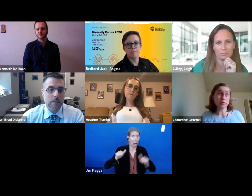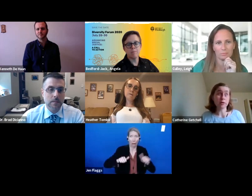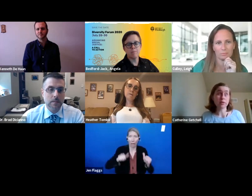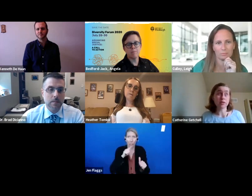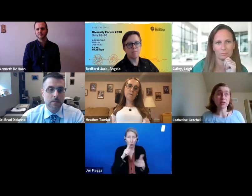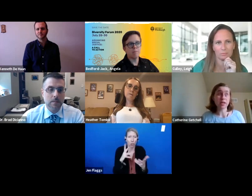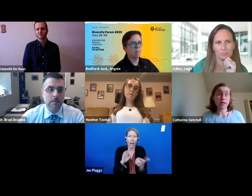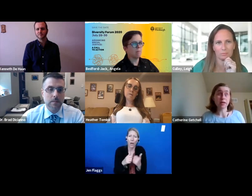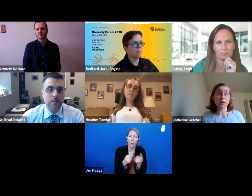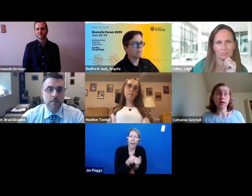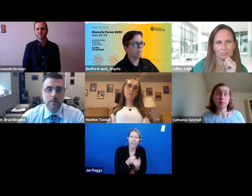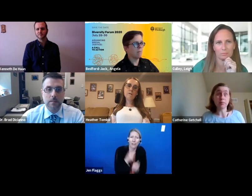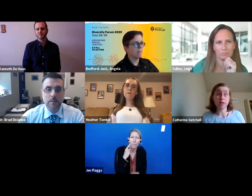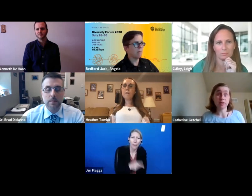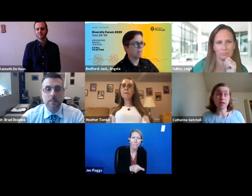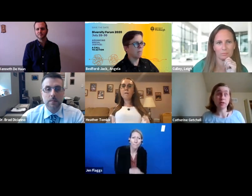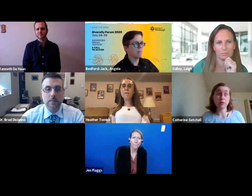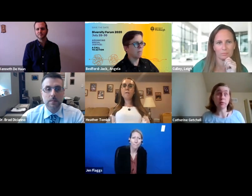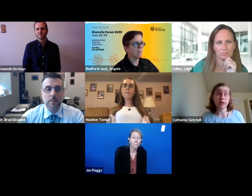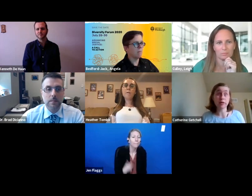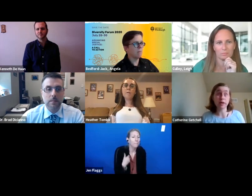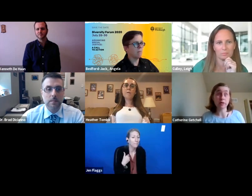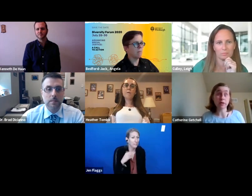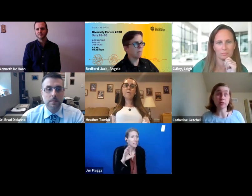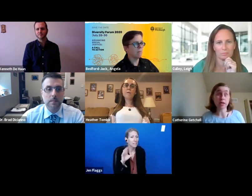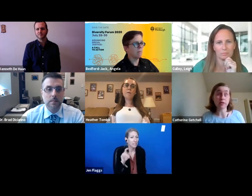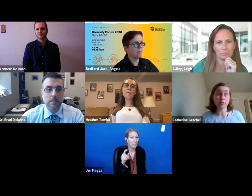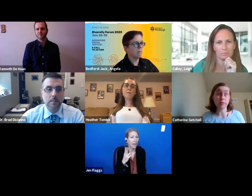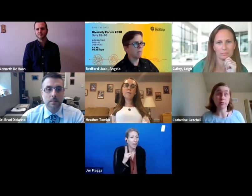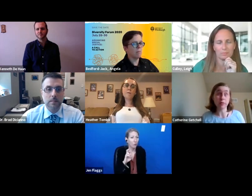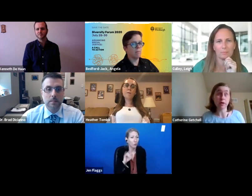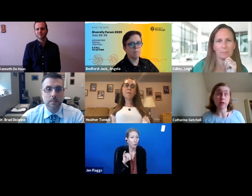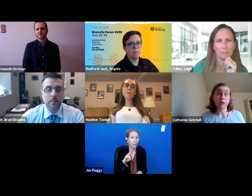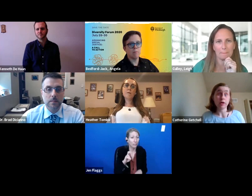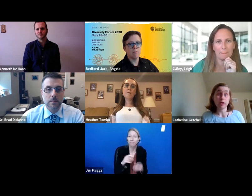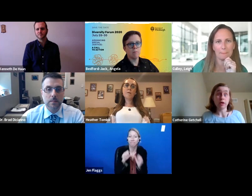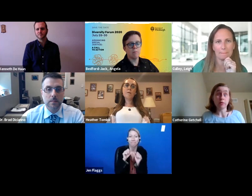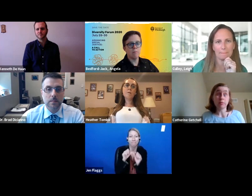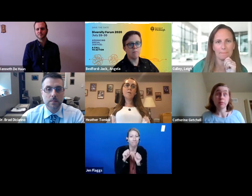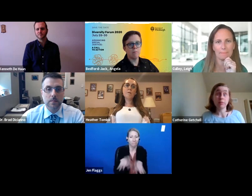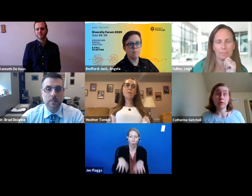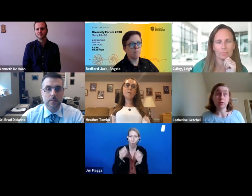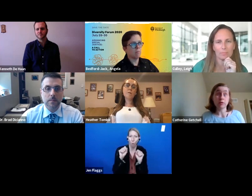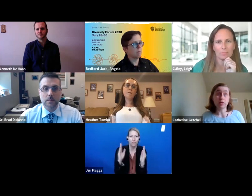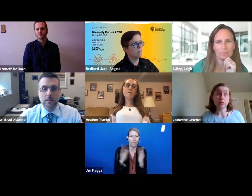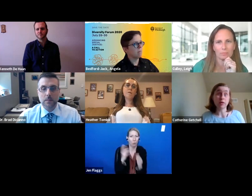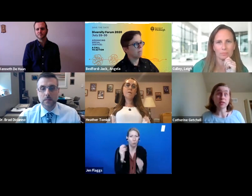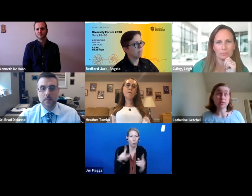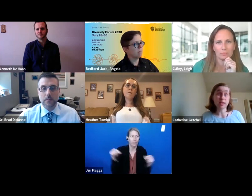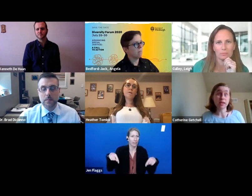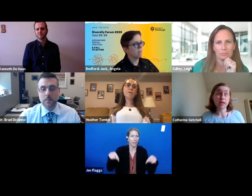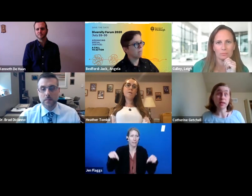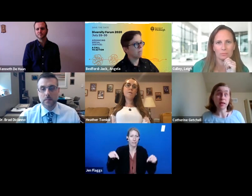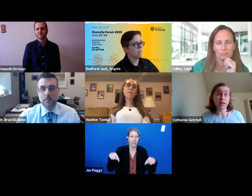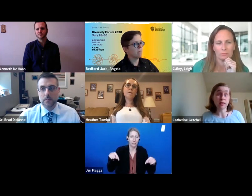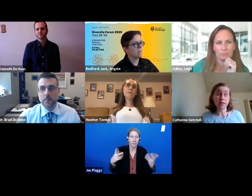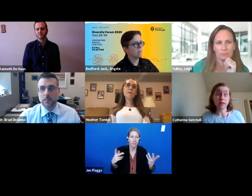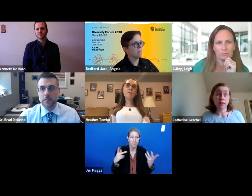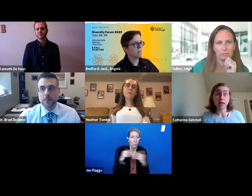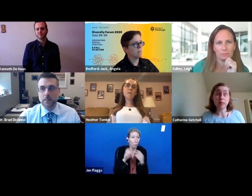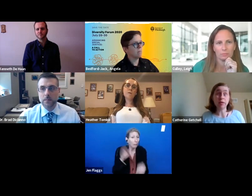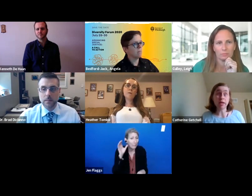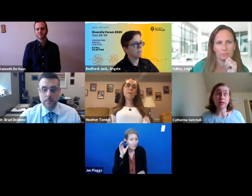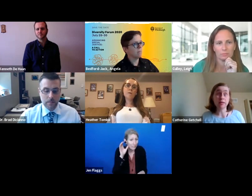This is Catherine. I would just say continue with town halls like this one, where you're kind of listening and